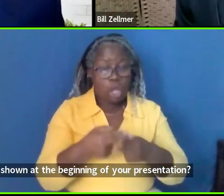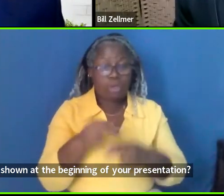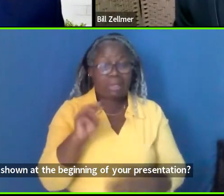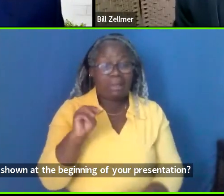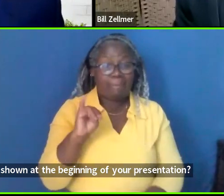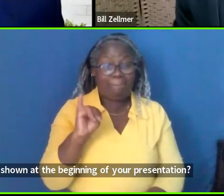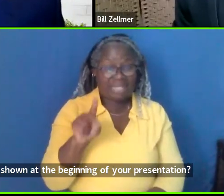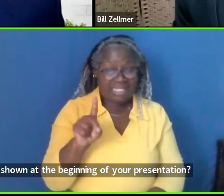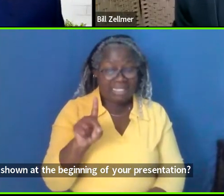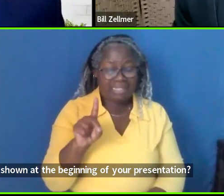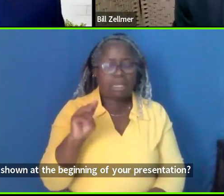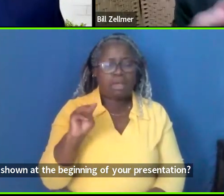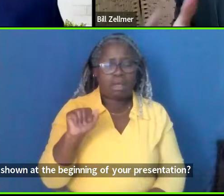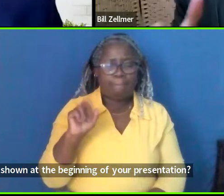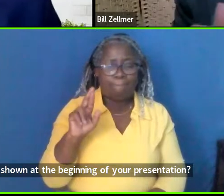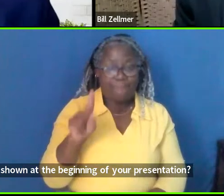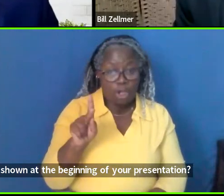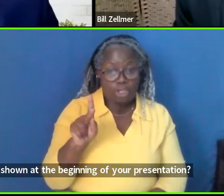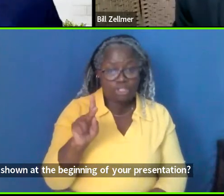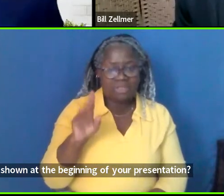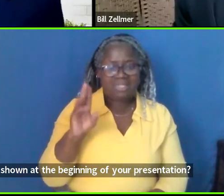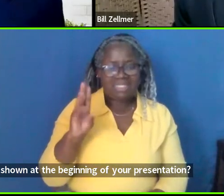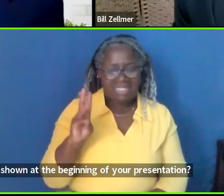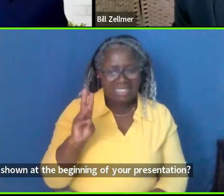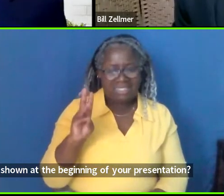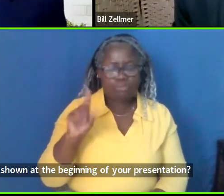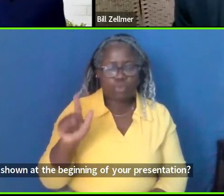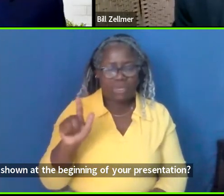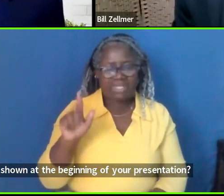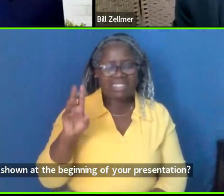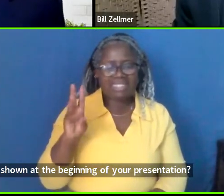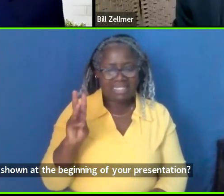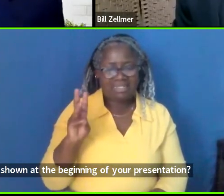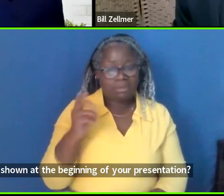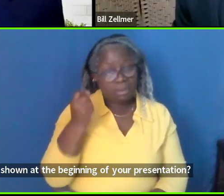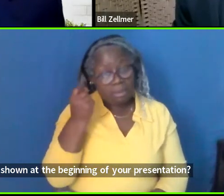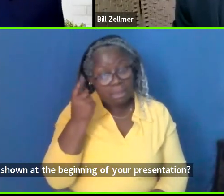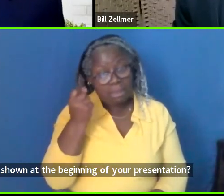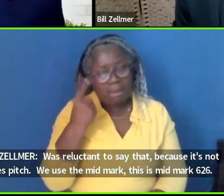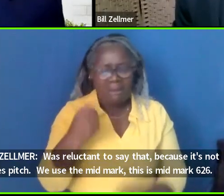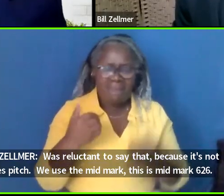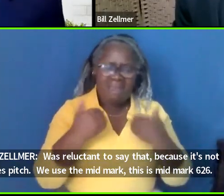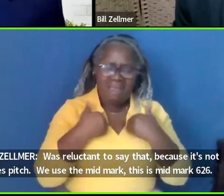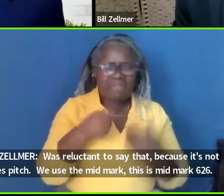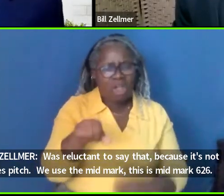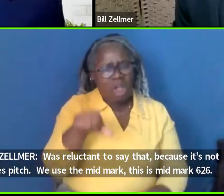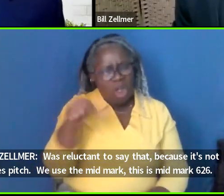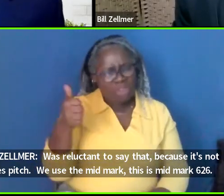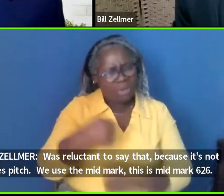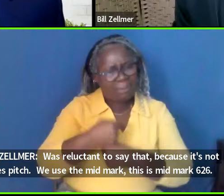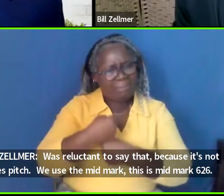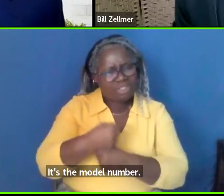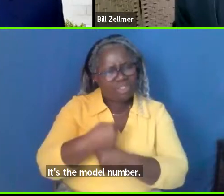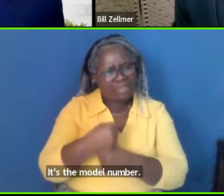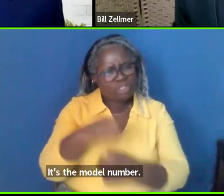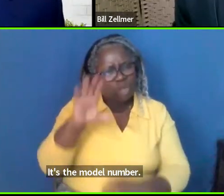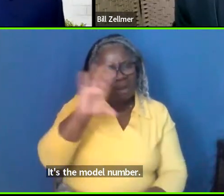number. Got it. Now, we have other manufacturers we use, but we've kind of built our standard around that